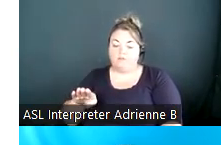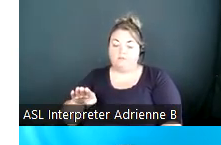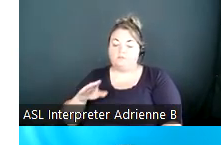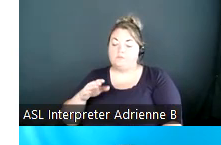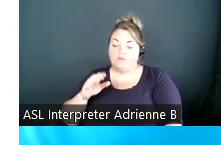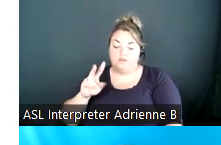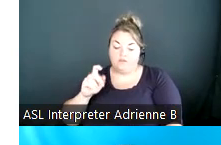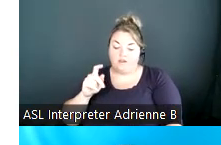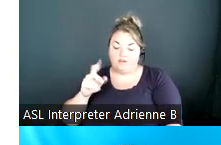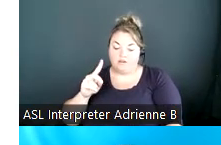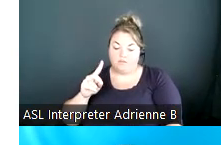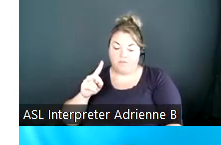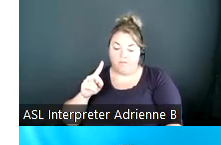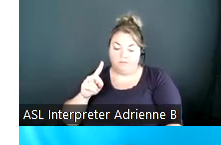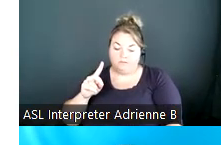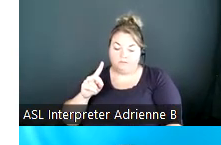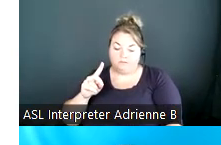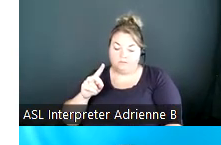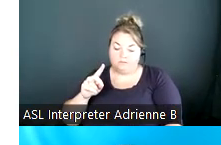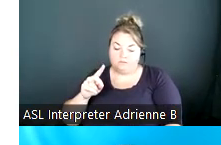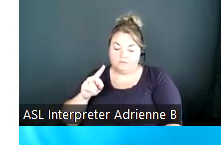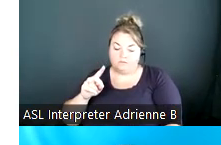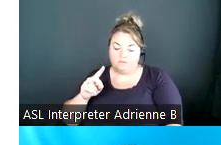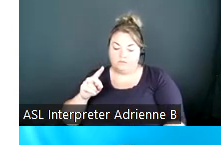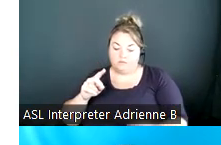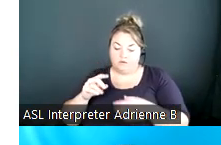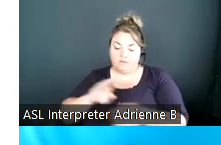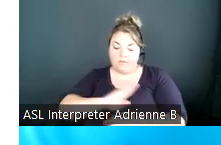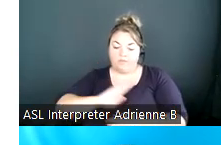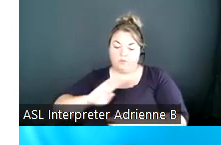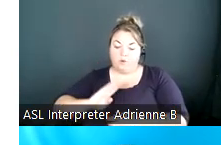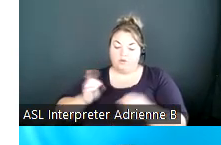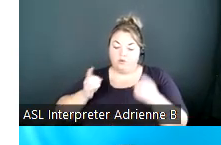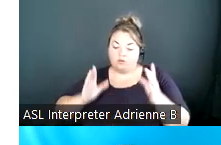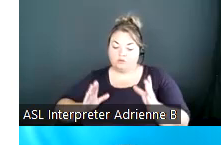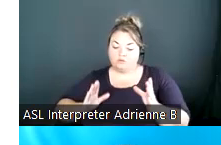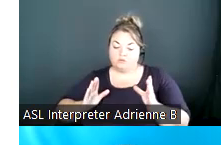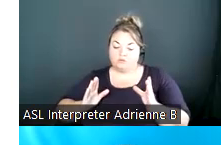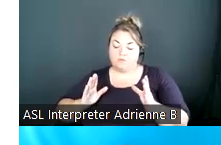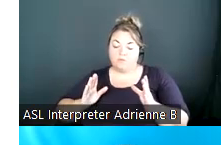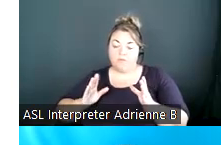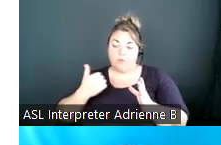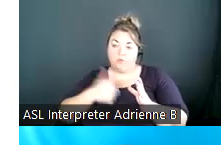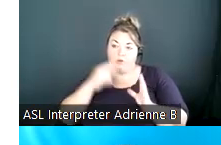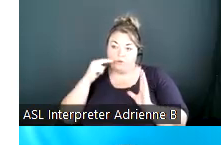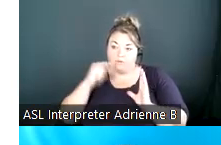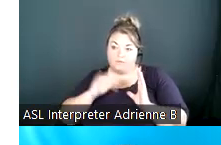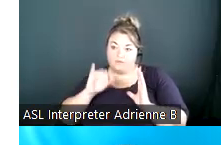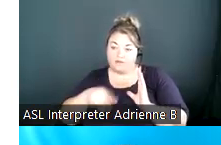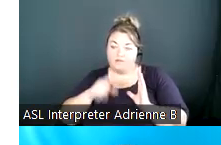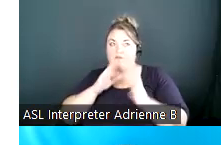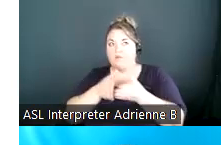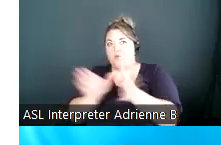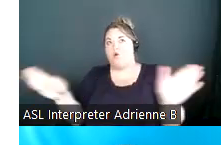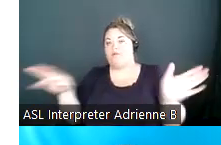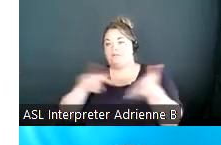of an organization that is not required to have a board of directors, we read this other governing body as fairly broad